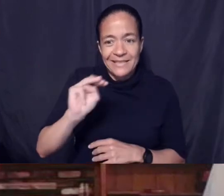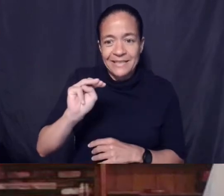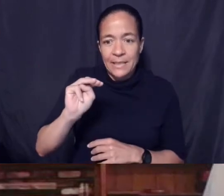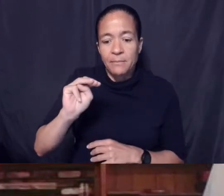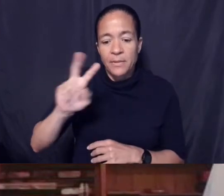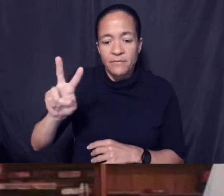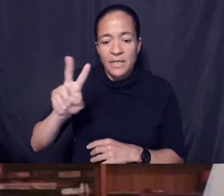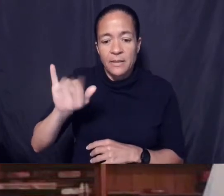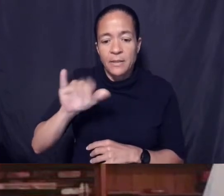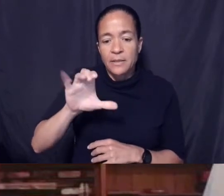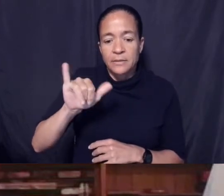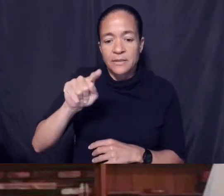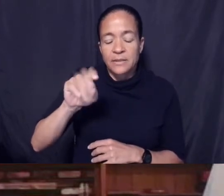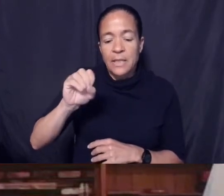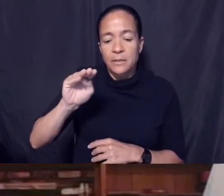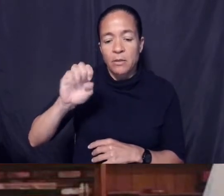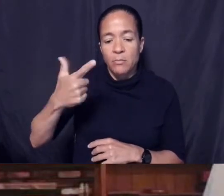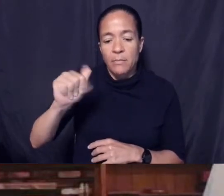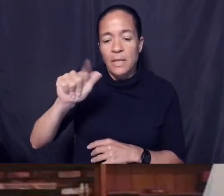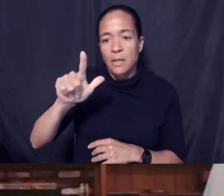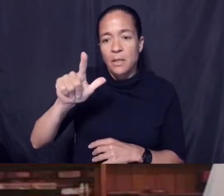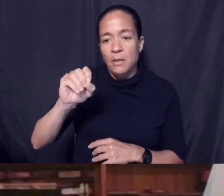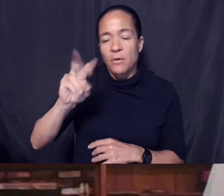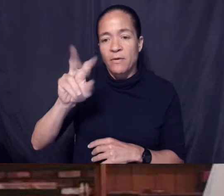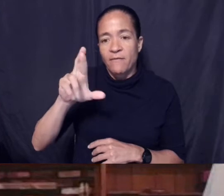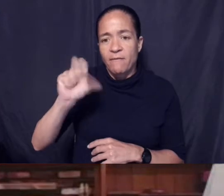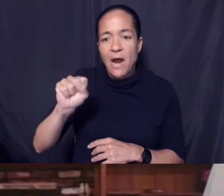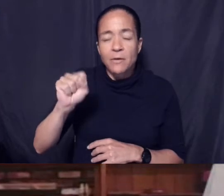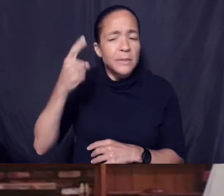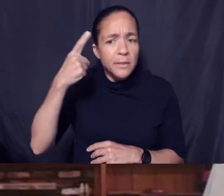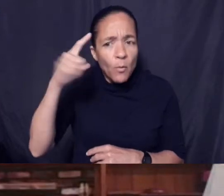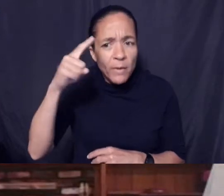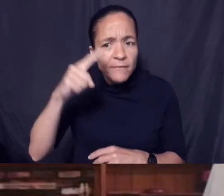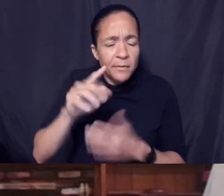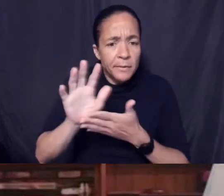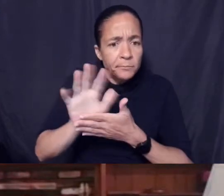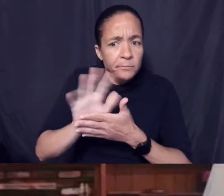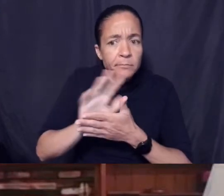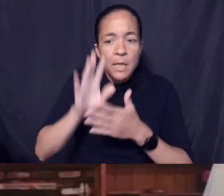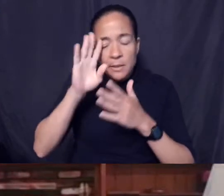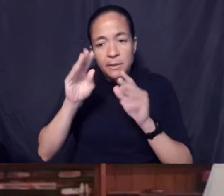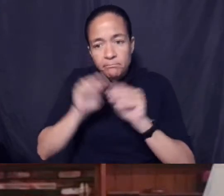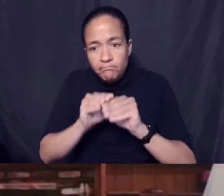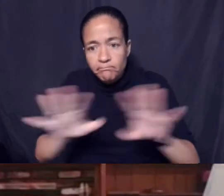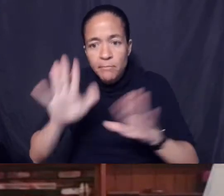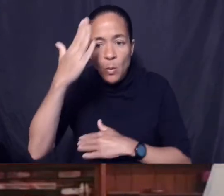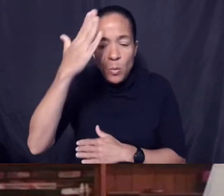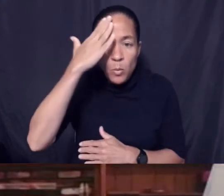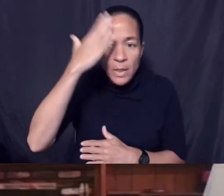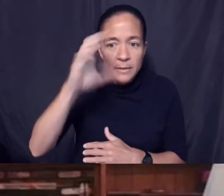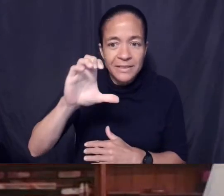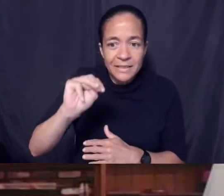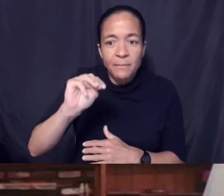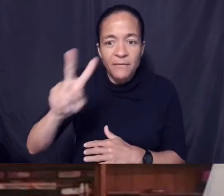this webinar is to increase your knowledge of this widespread illness that can affect all age groups that is particularly harmful to